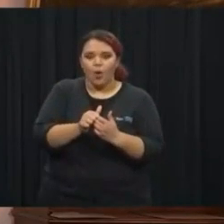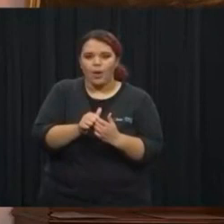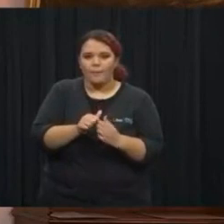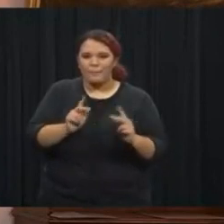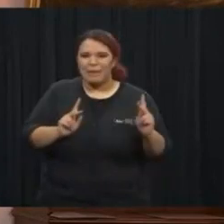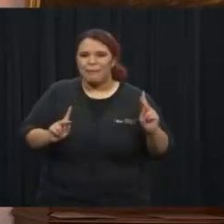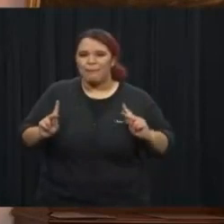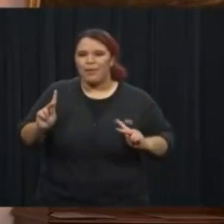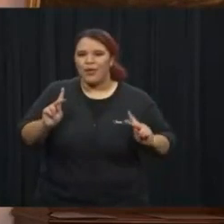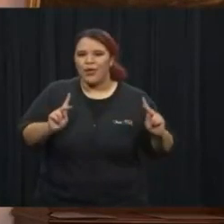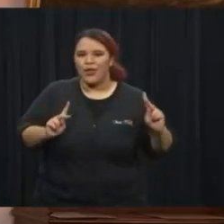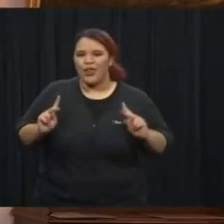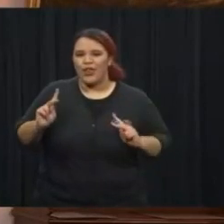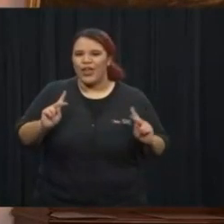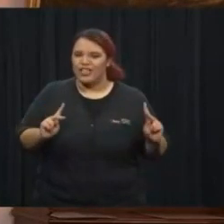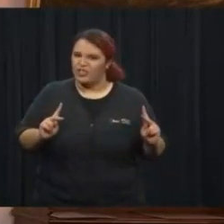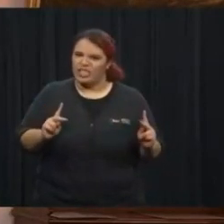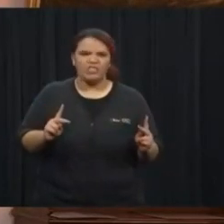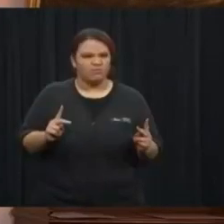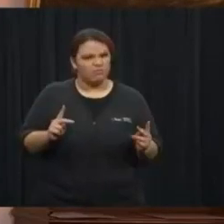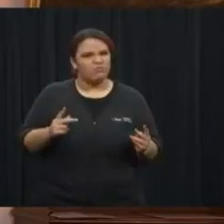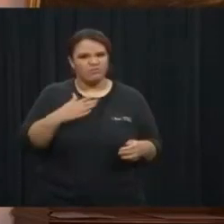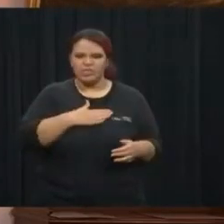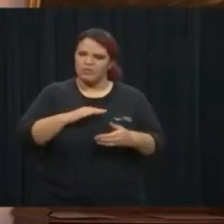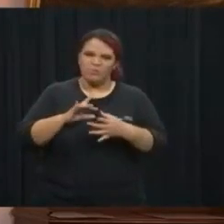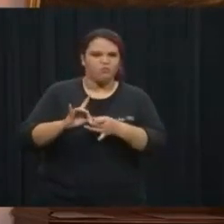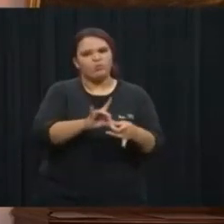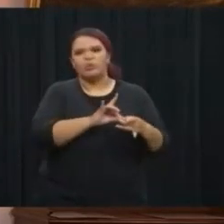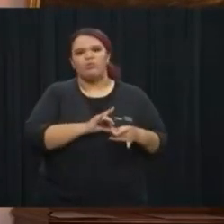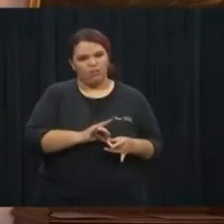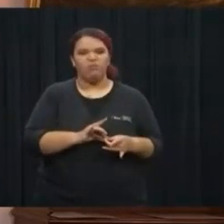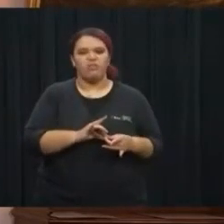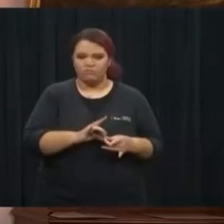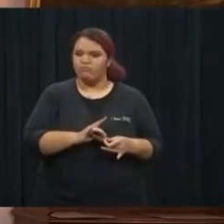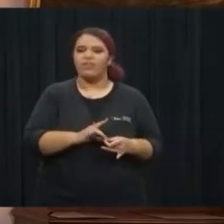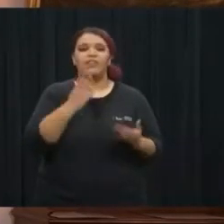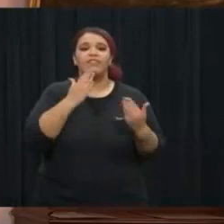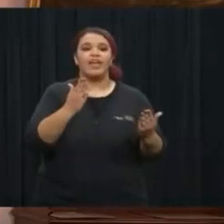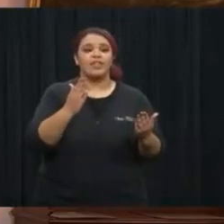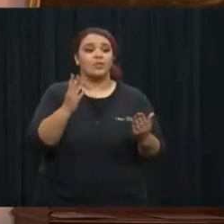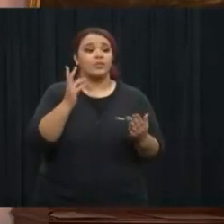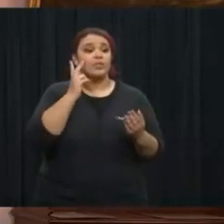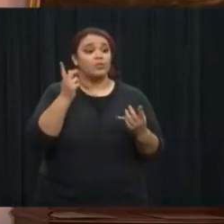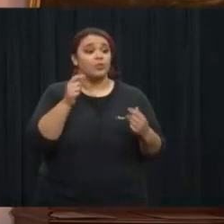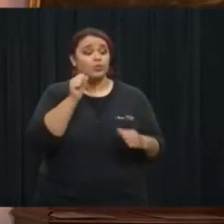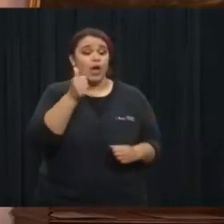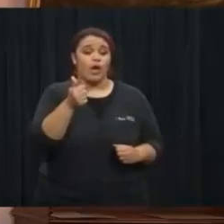those big mills or plants, though, that are still open? No, not today. Nothing else.